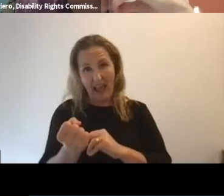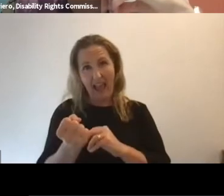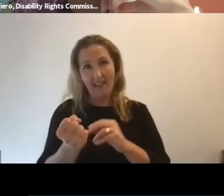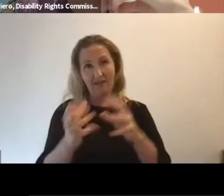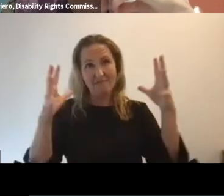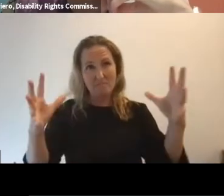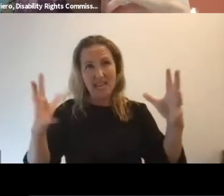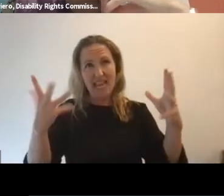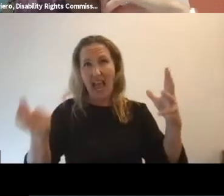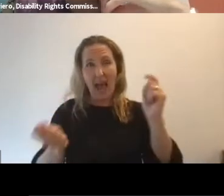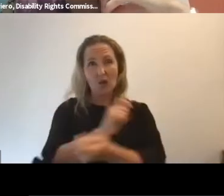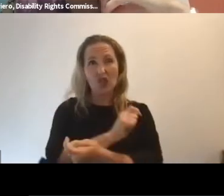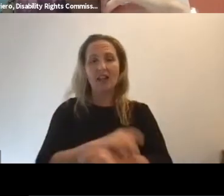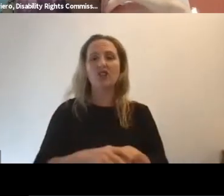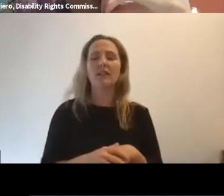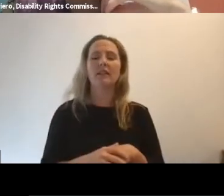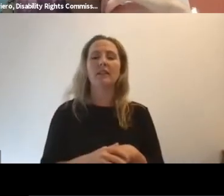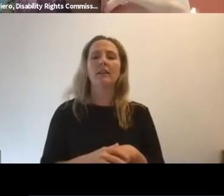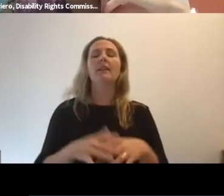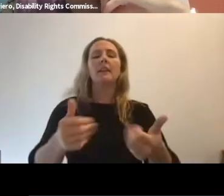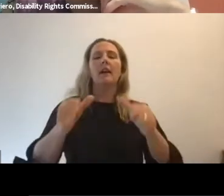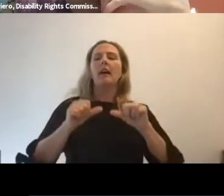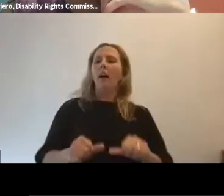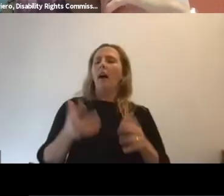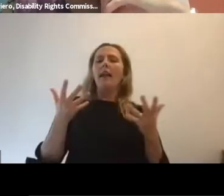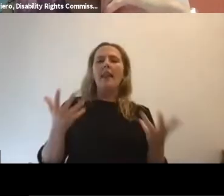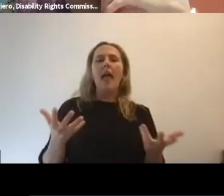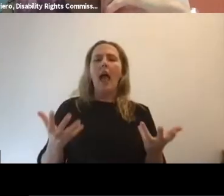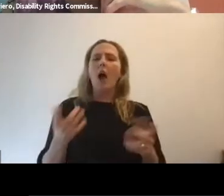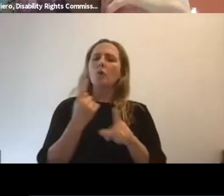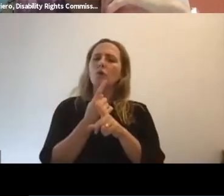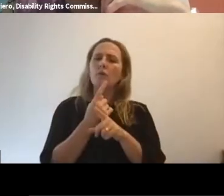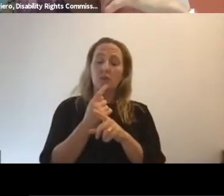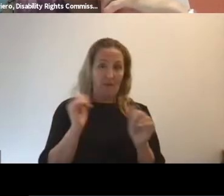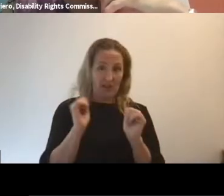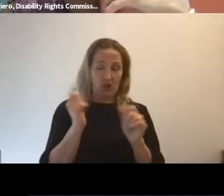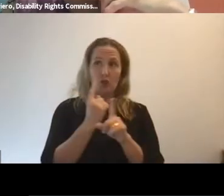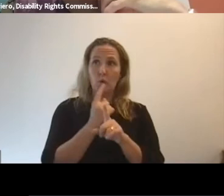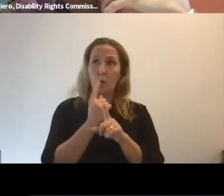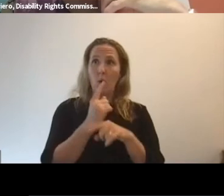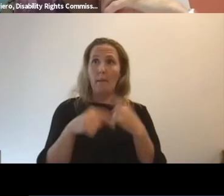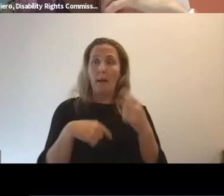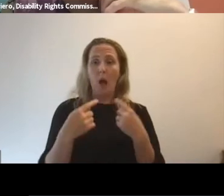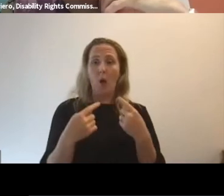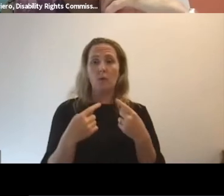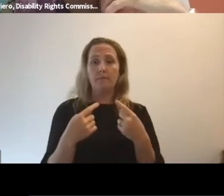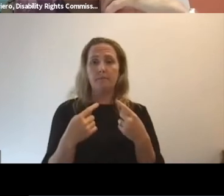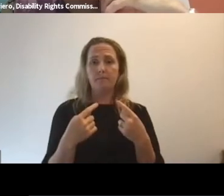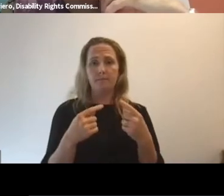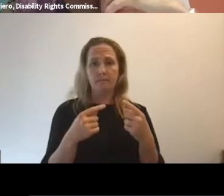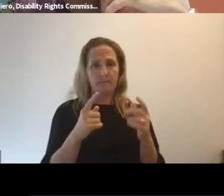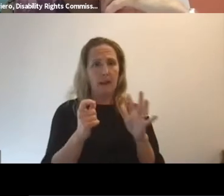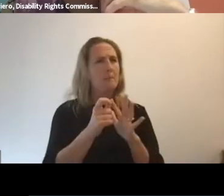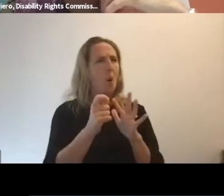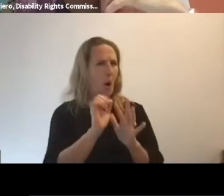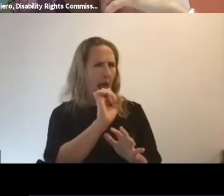I wondered if we might just touch on, we've touched on some of the issues that Paula's raised, but